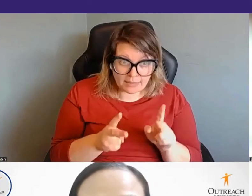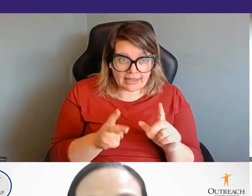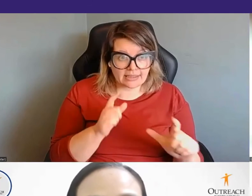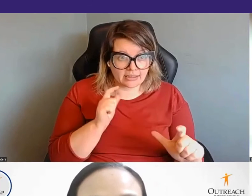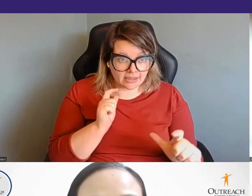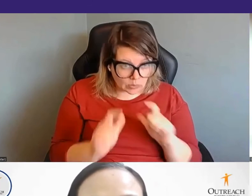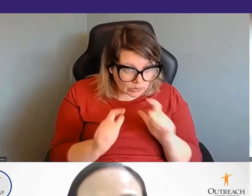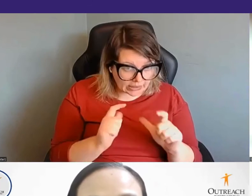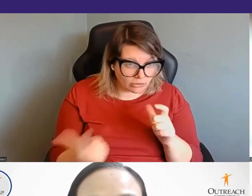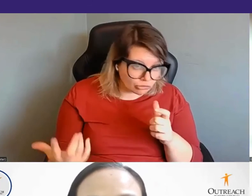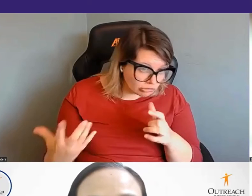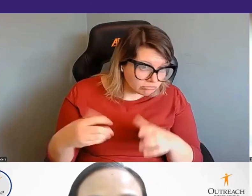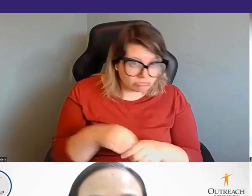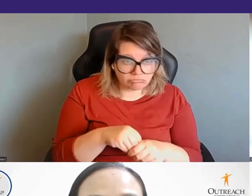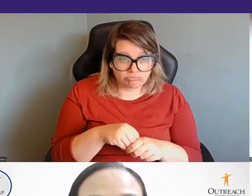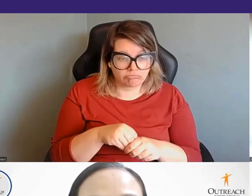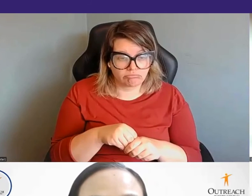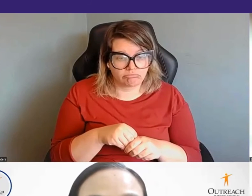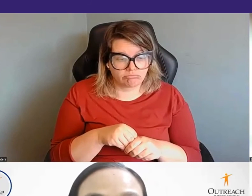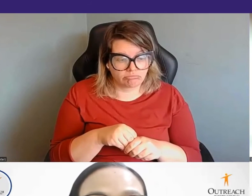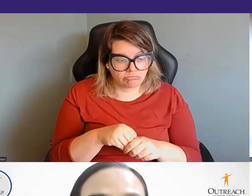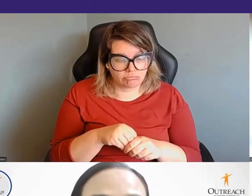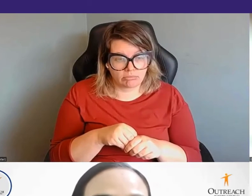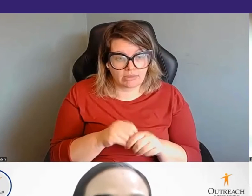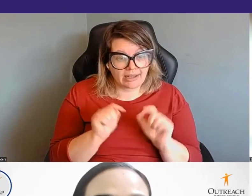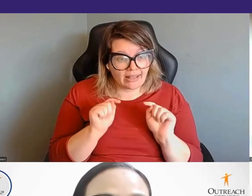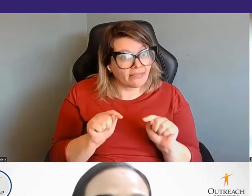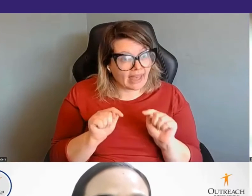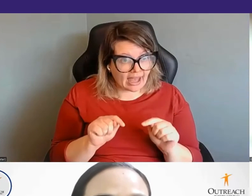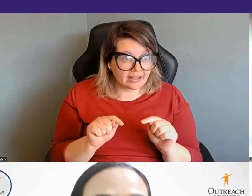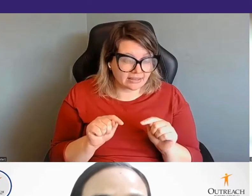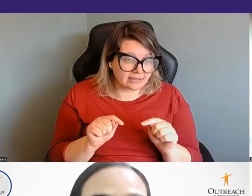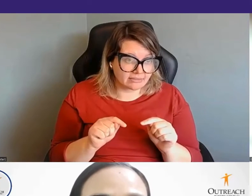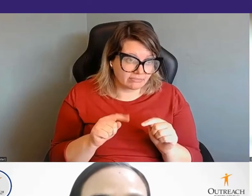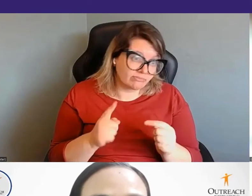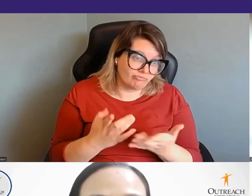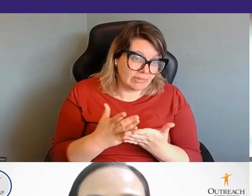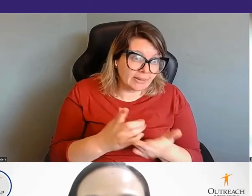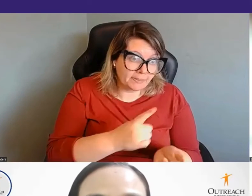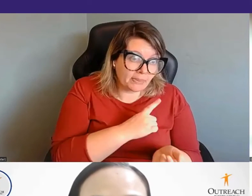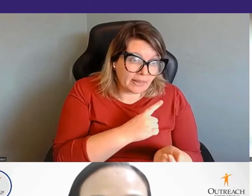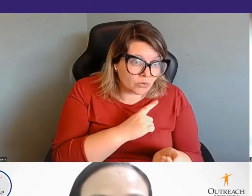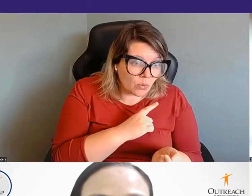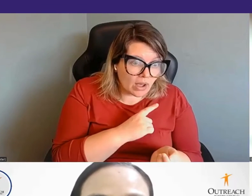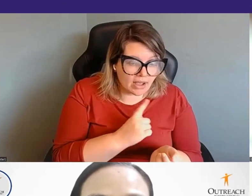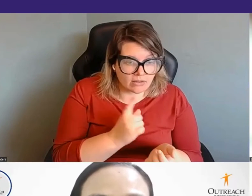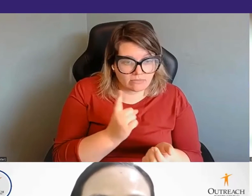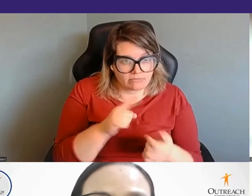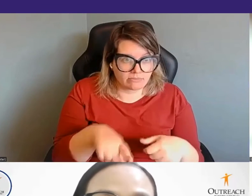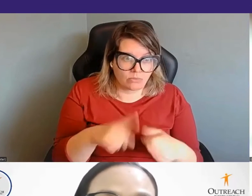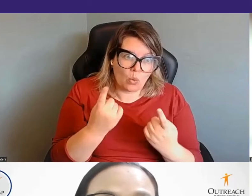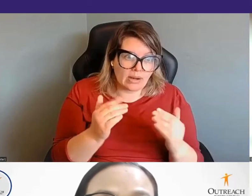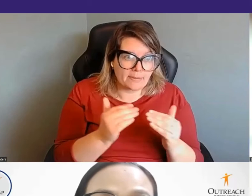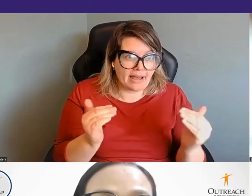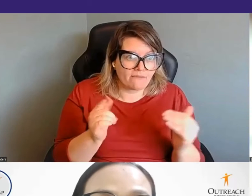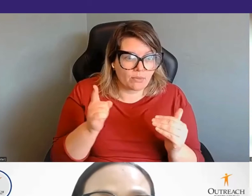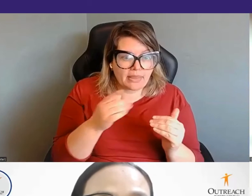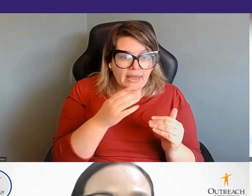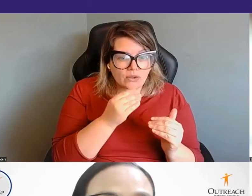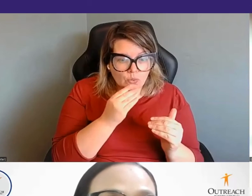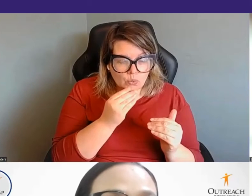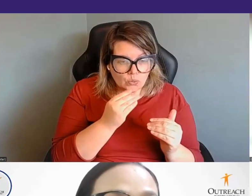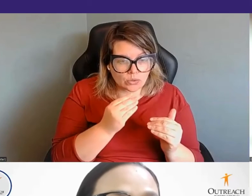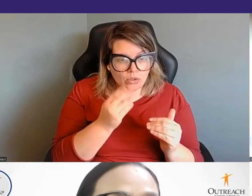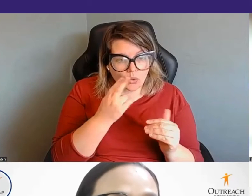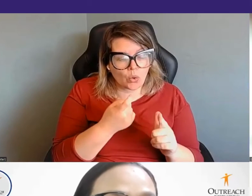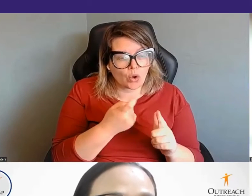and evaluation system. And that is also the reason why, one of the platforms that they use is Combo Toolbox, and